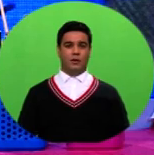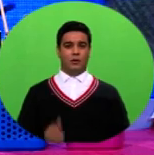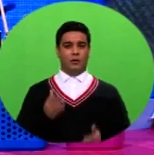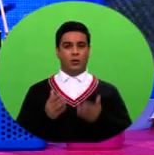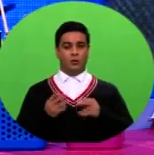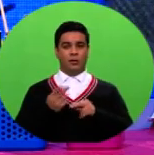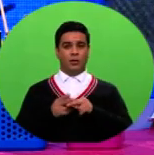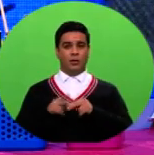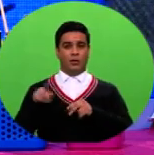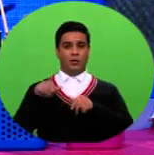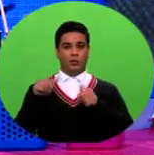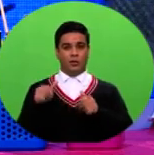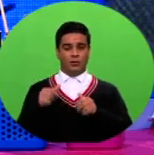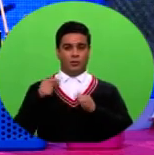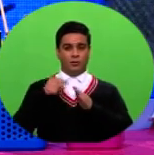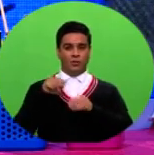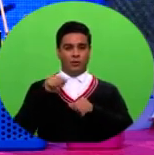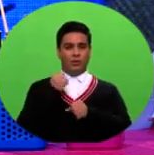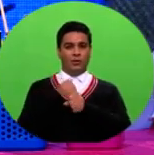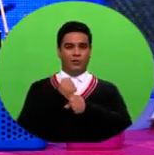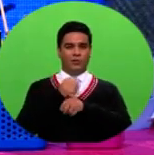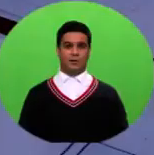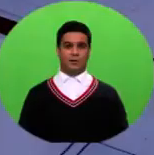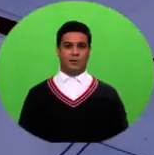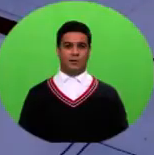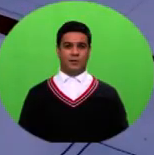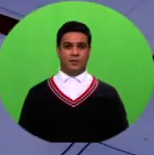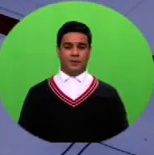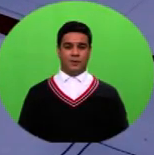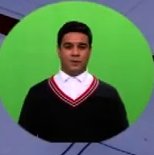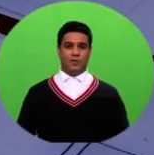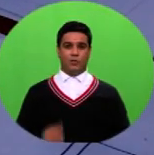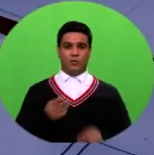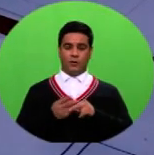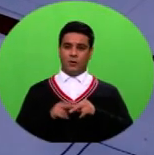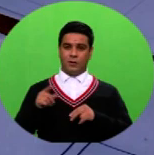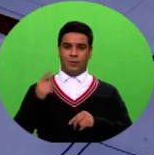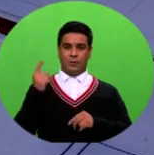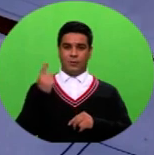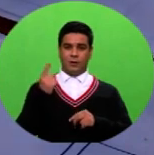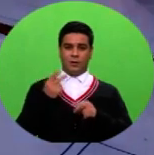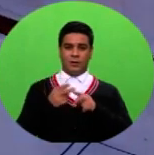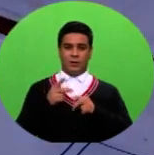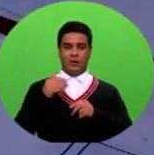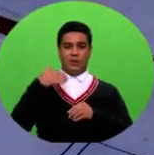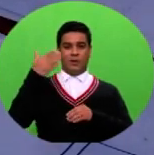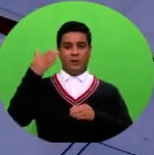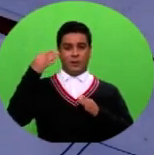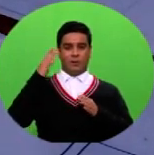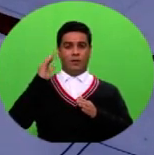shu figura orqali qandaydir qutucha yasashimiz ham mumkin. Mana birinchisiga, birinchi yon yoqiga tepa